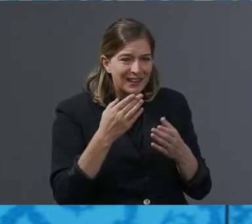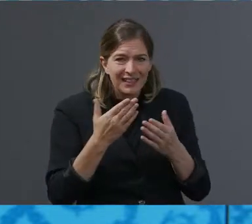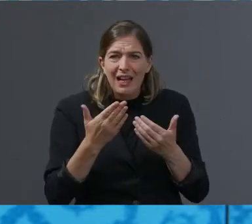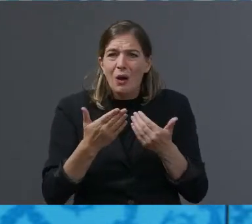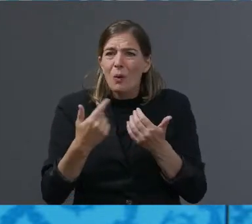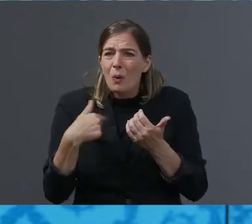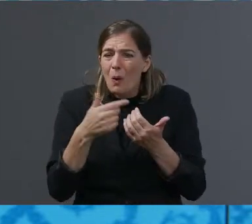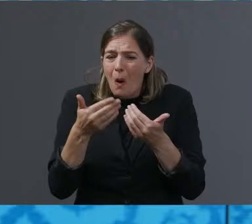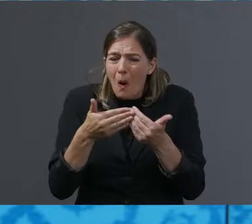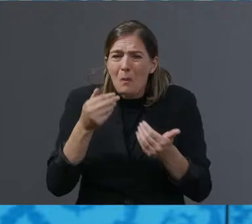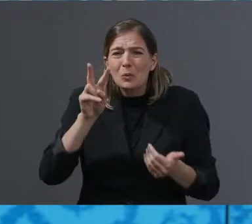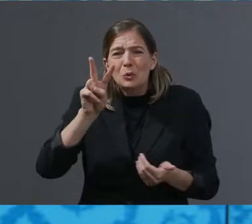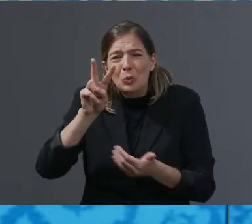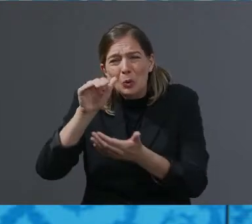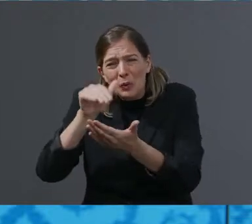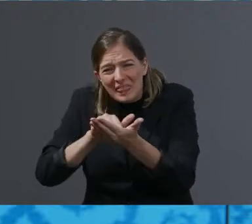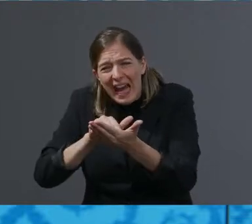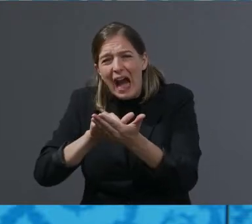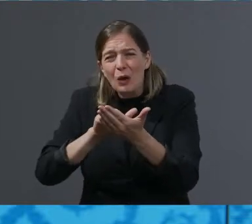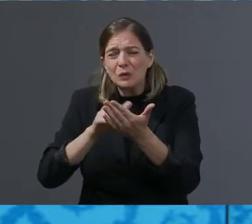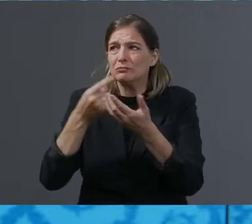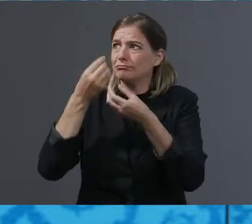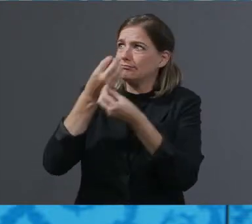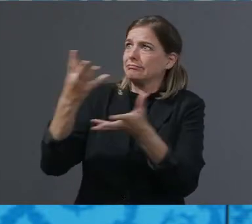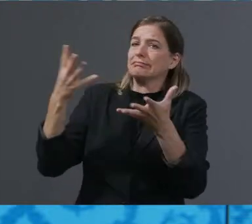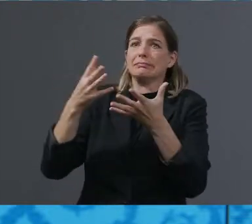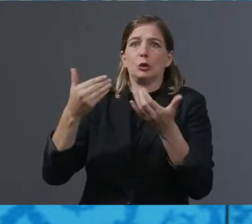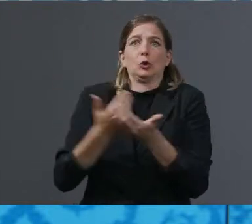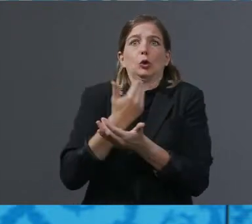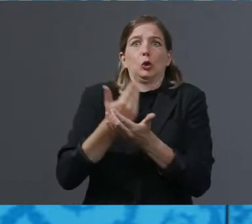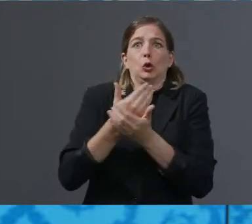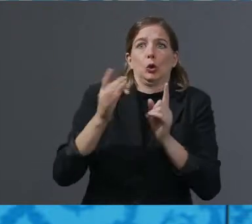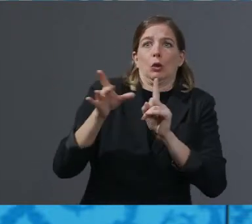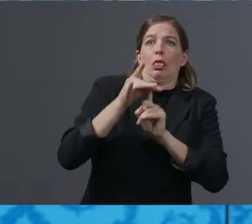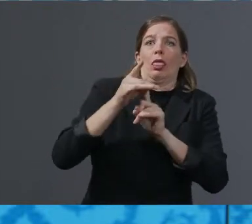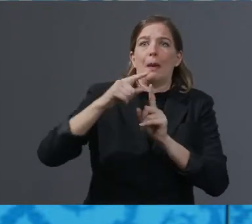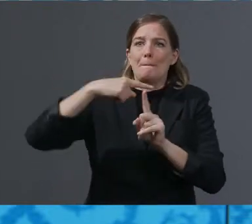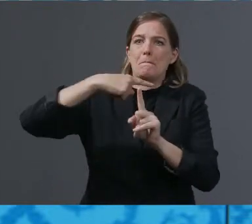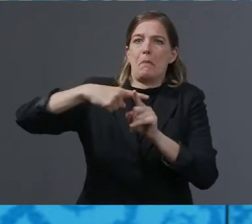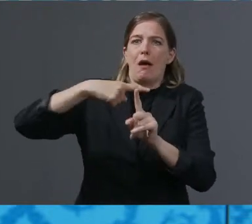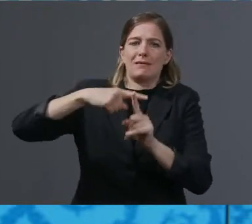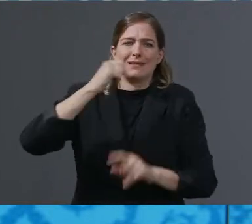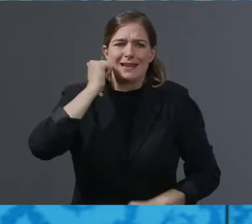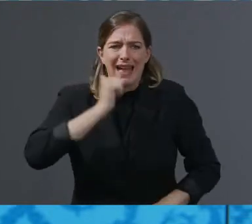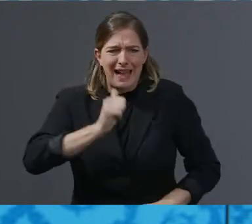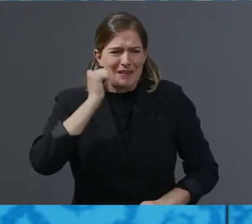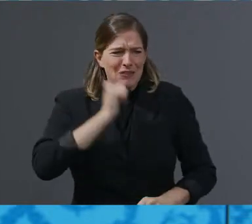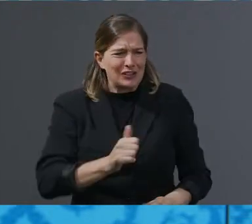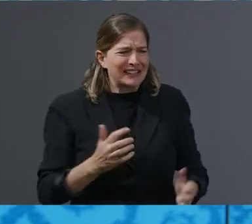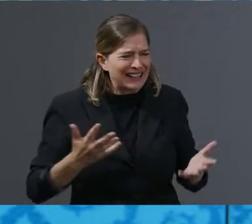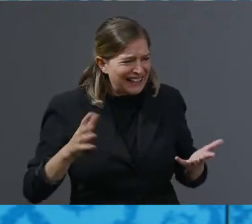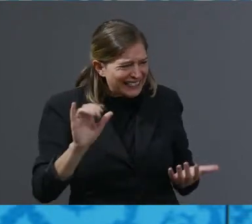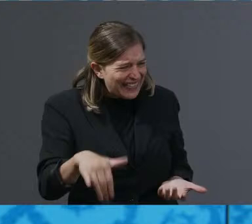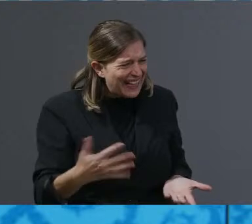day. When you reopened, we were at a few hundred a day. Well, there has been a